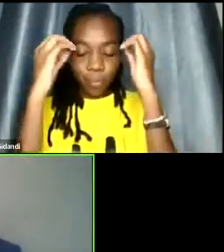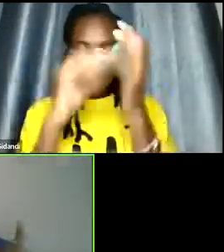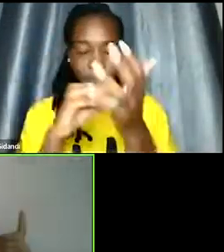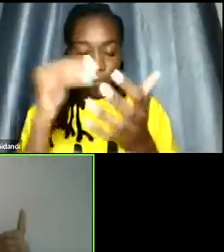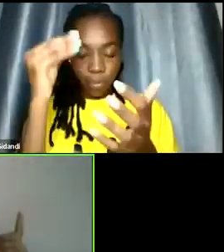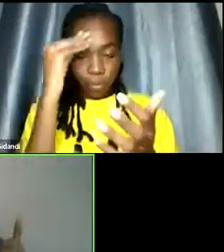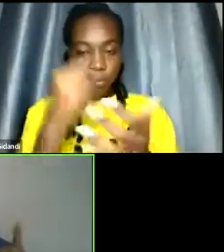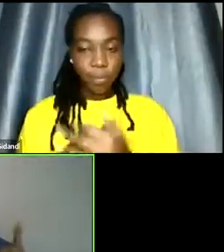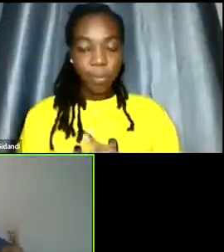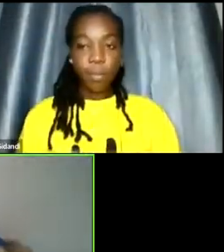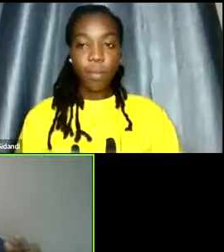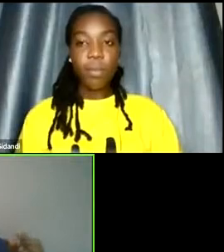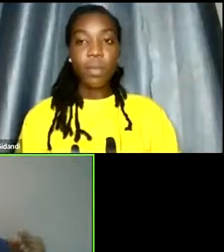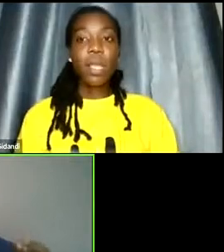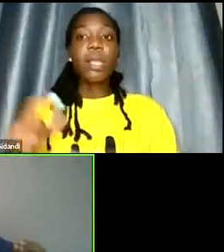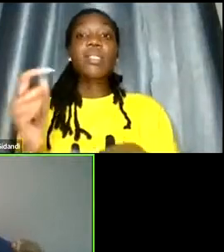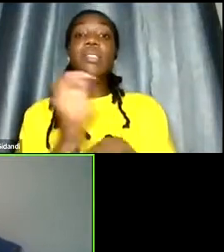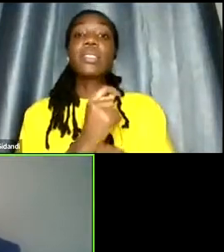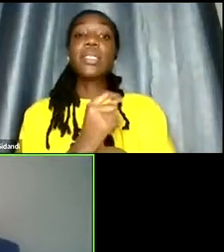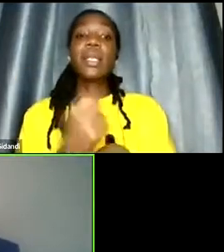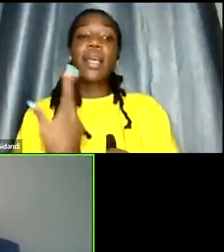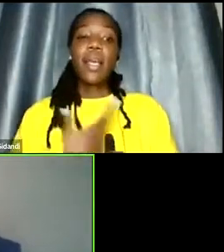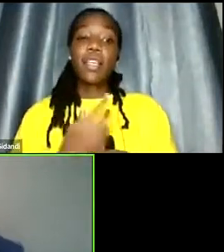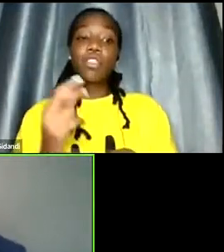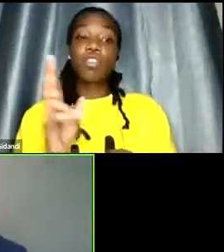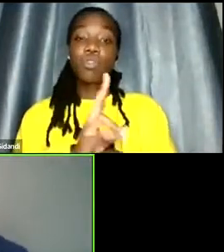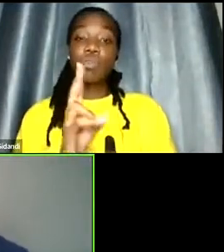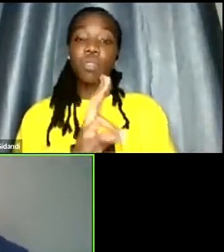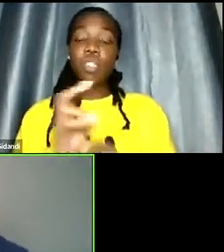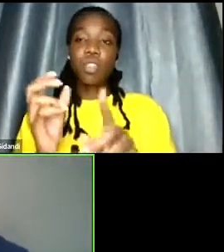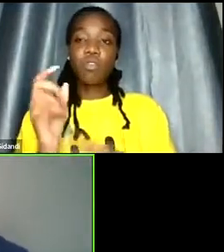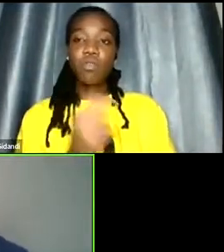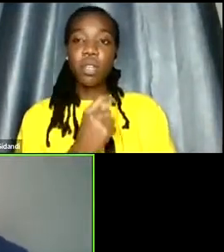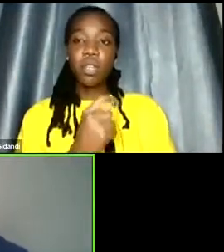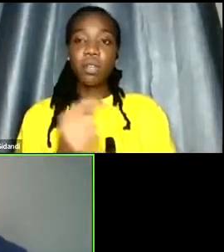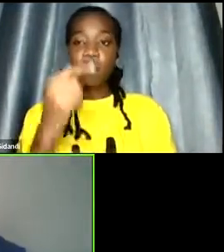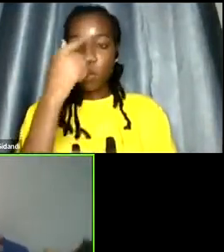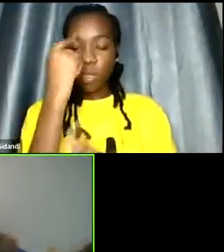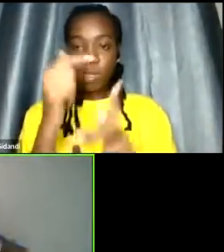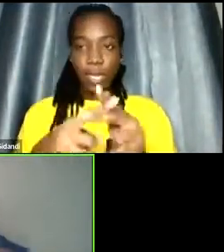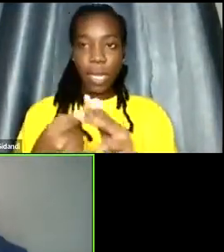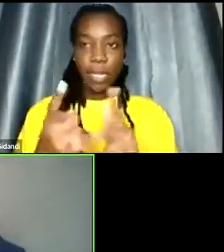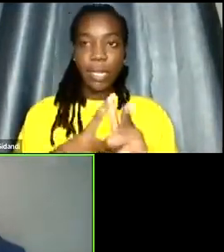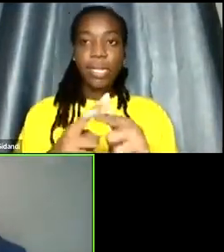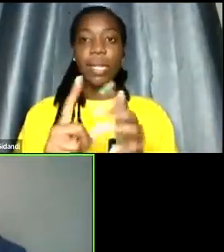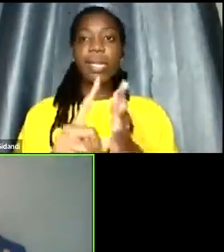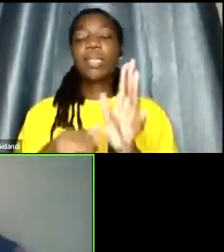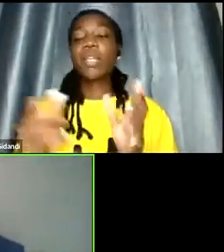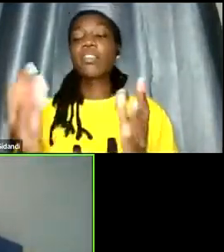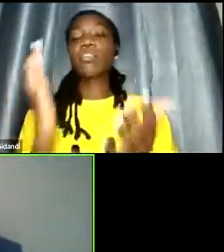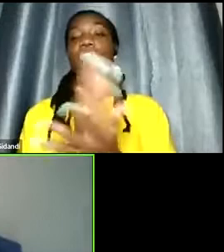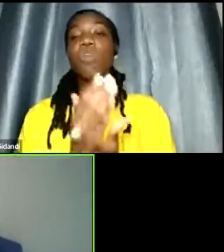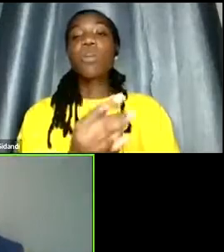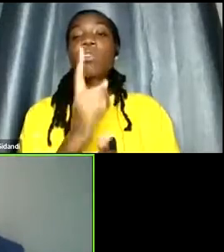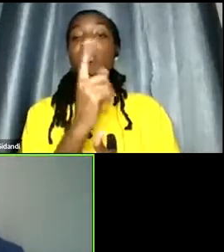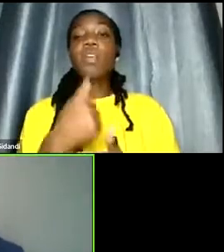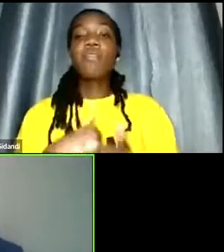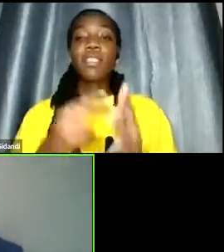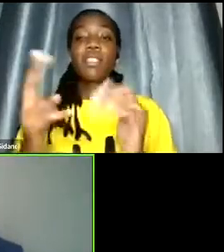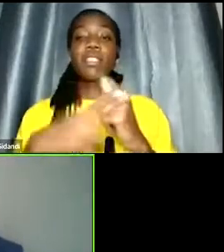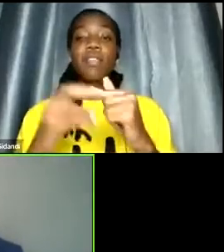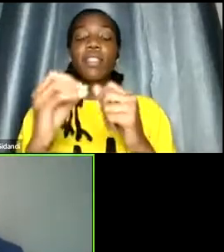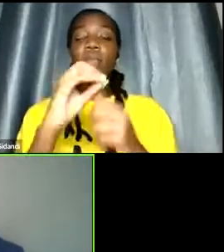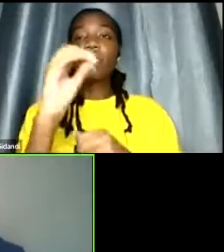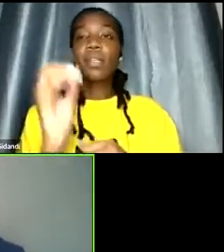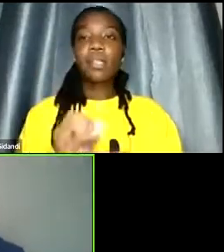The reason we use the word training is because it starts and stops. In some other cases, when we're talking about the 70%, it's learning. Learning never